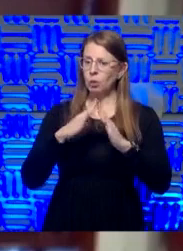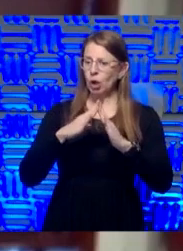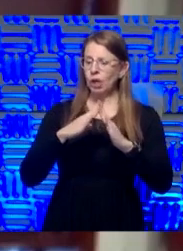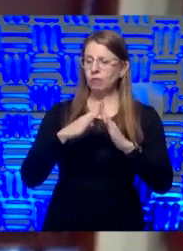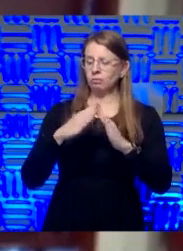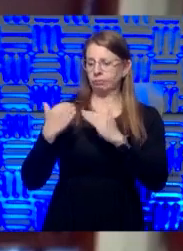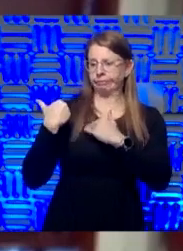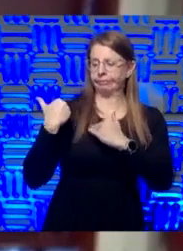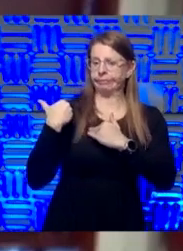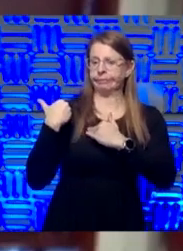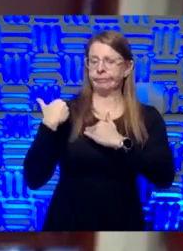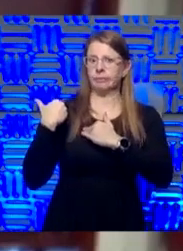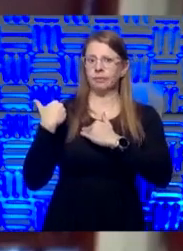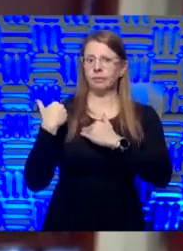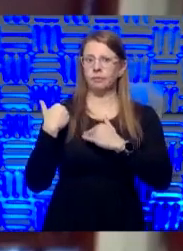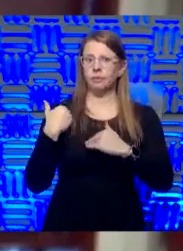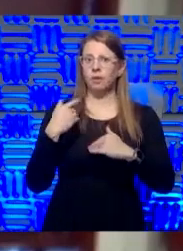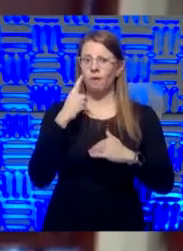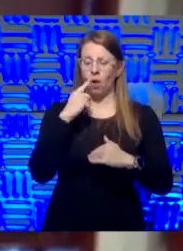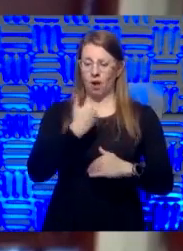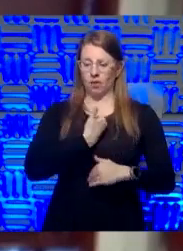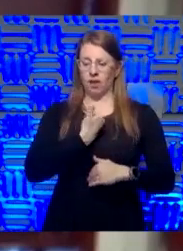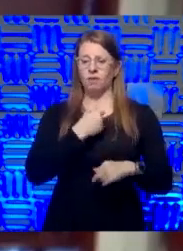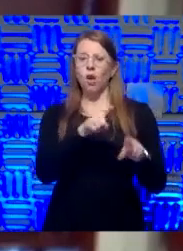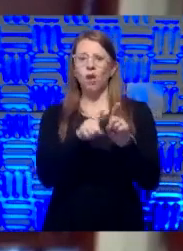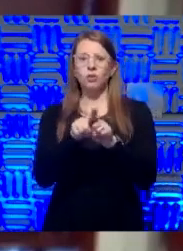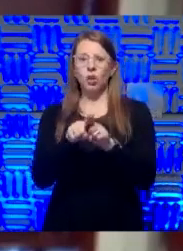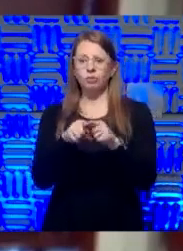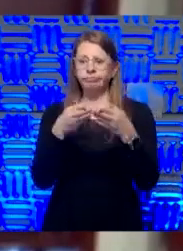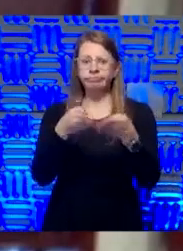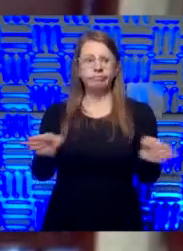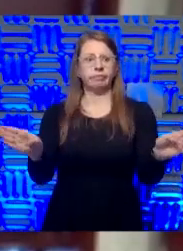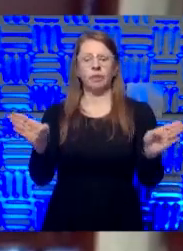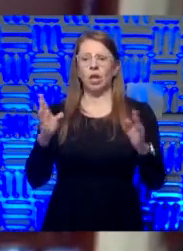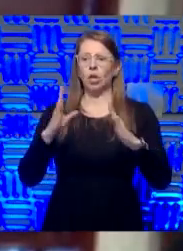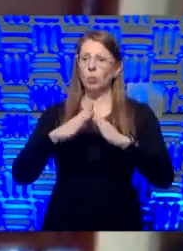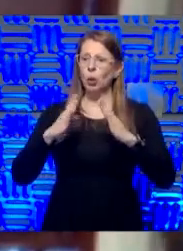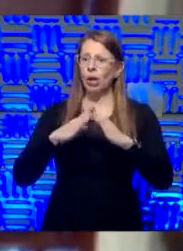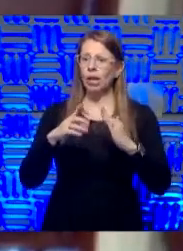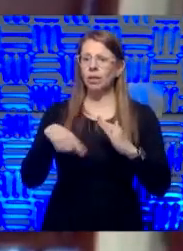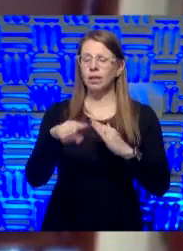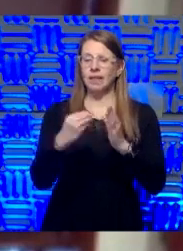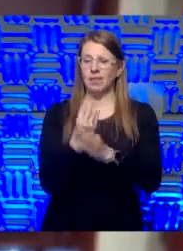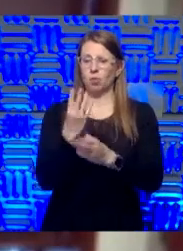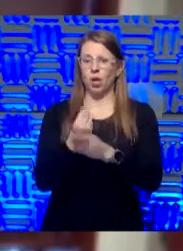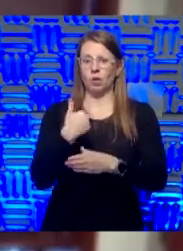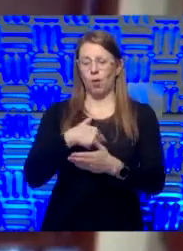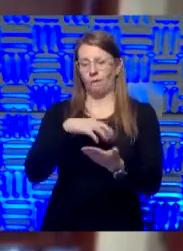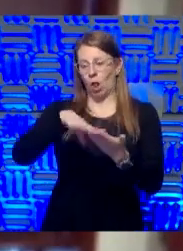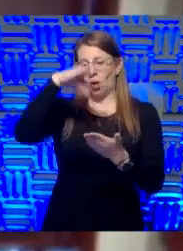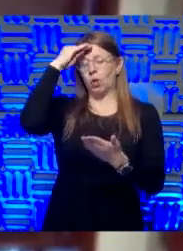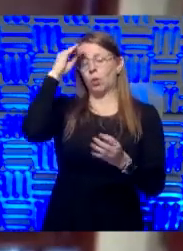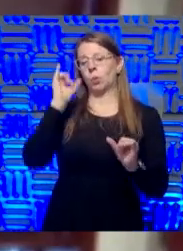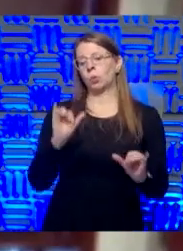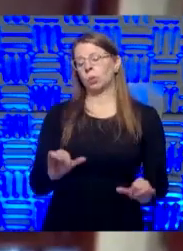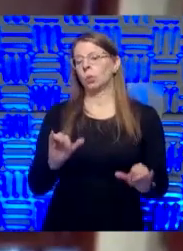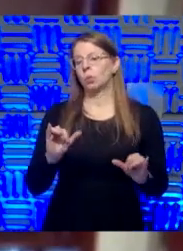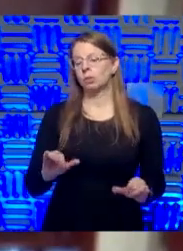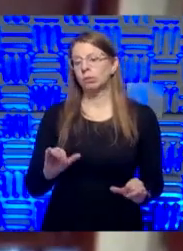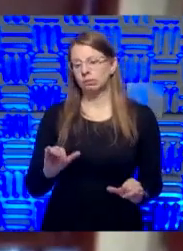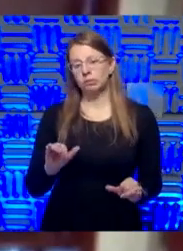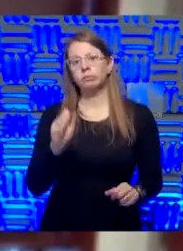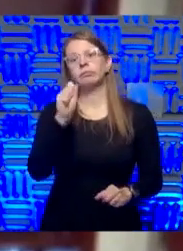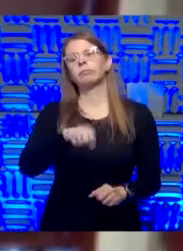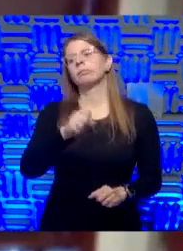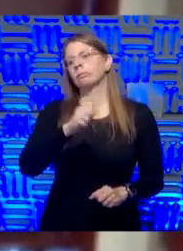of, not just ourselves, but that greater good, that community. And through this spring, that's one of the lessons that we know has been a painful one to learn for